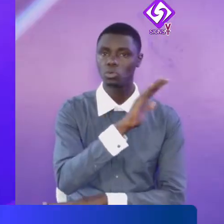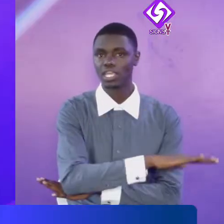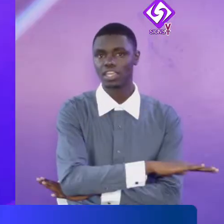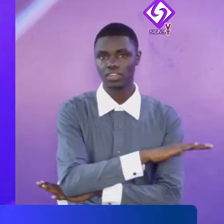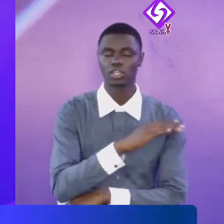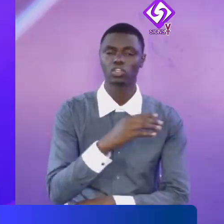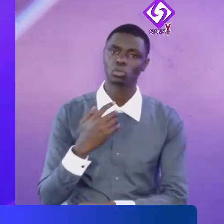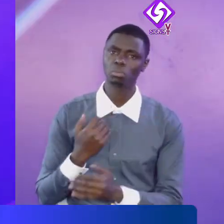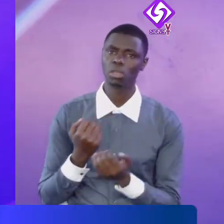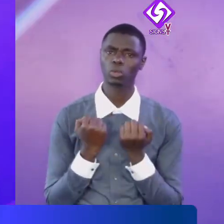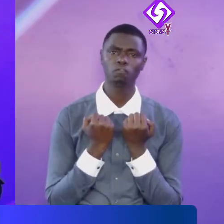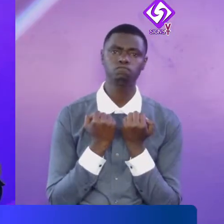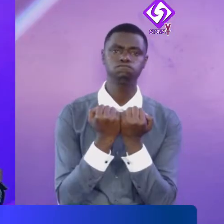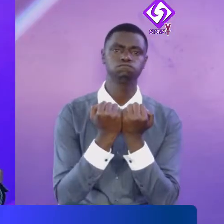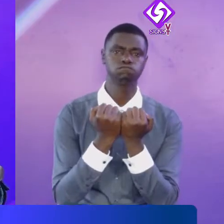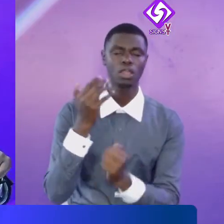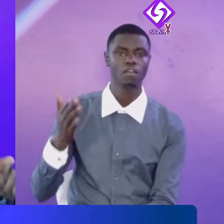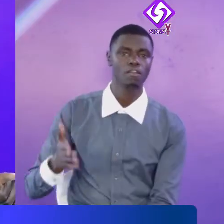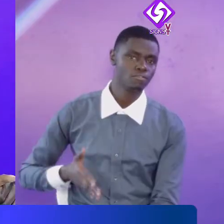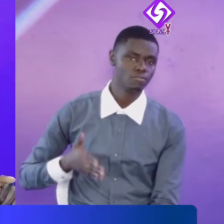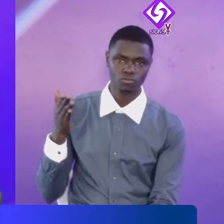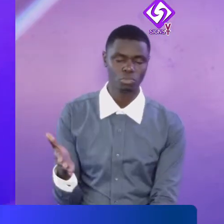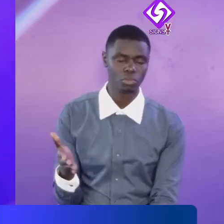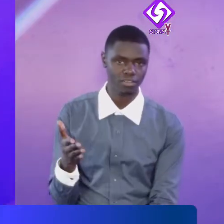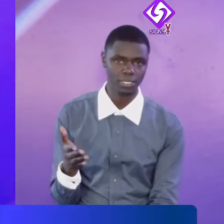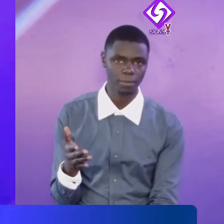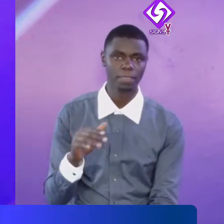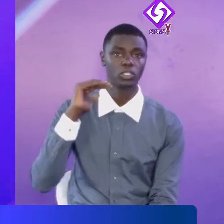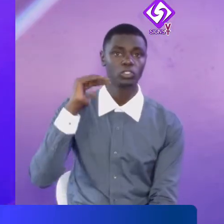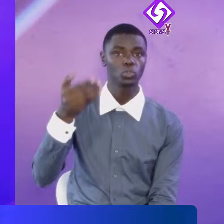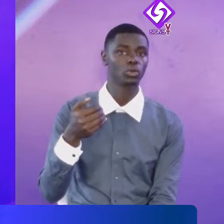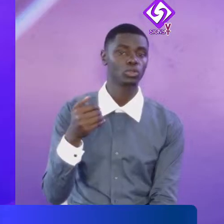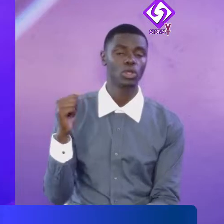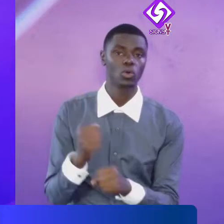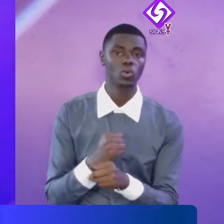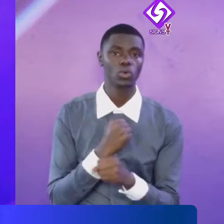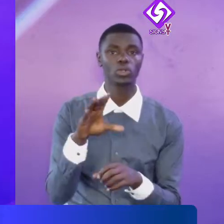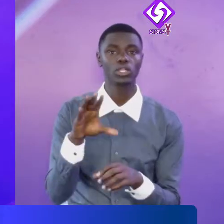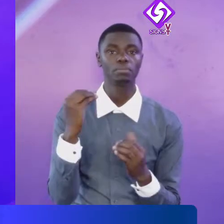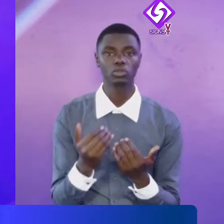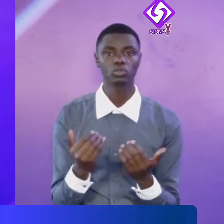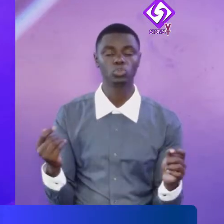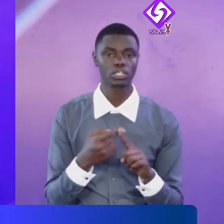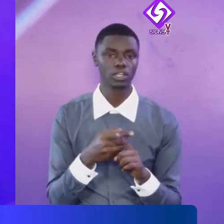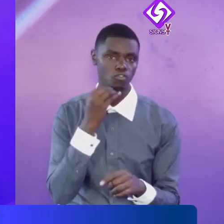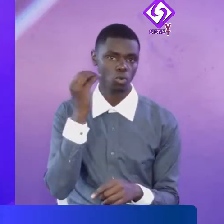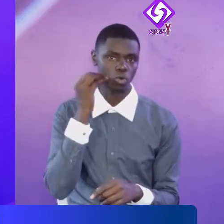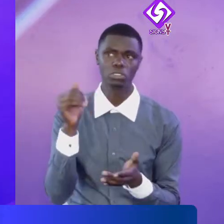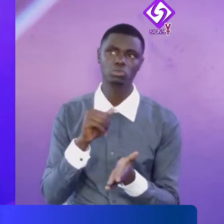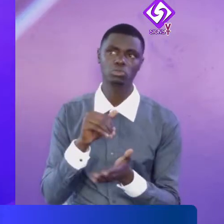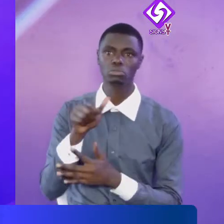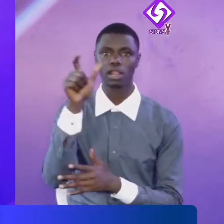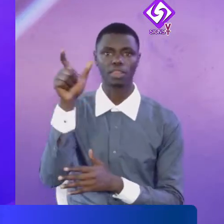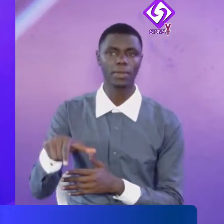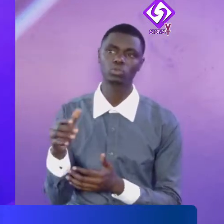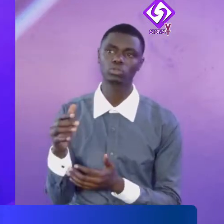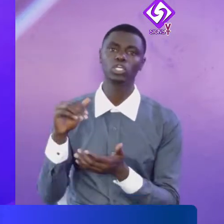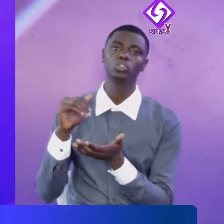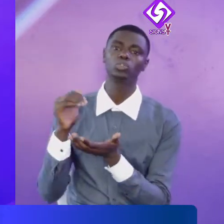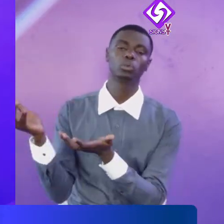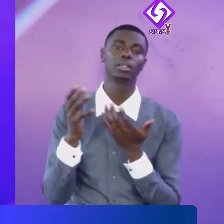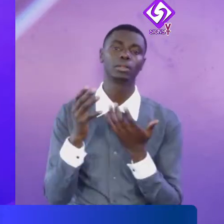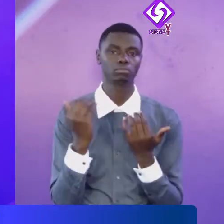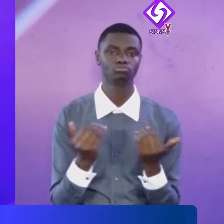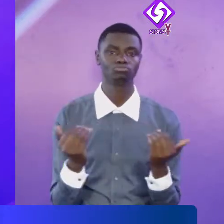Naivasha, arrived in town, I found them in town. We couldn't pick the kids at home. We have to send someone pick the kids, bring them to town. We went